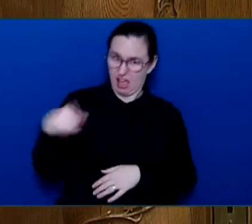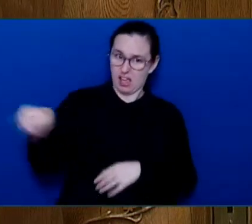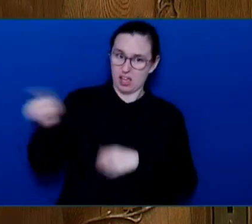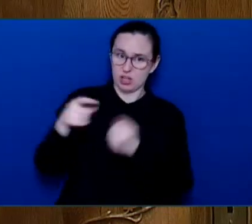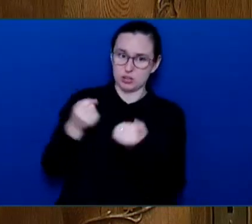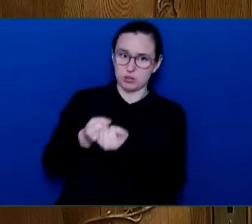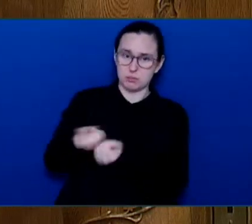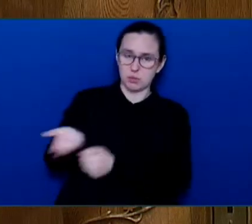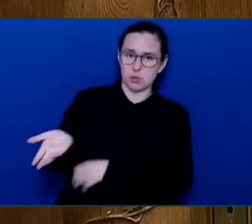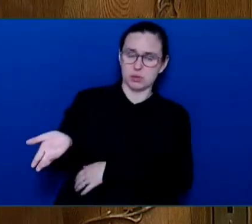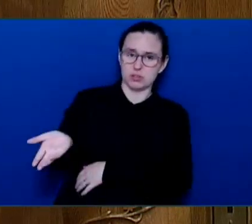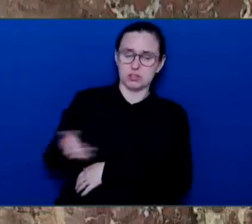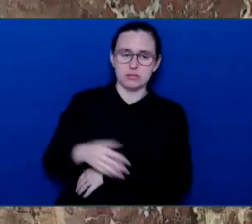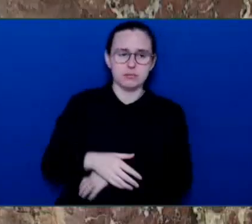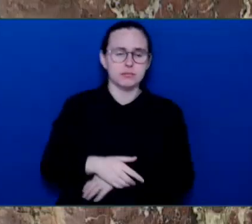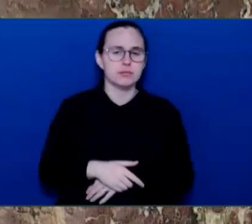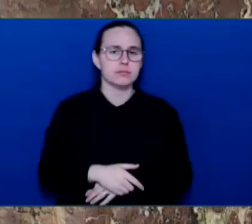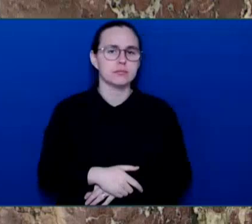Well, Honourable Speaker,